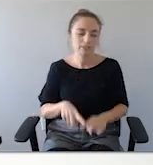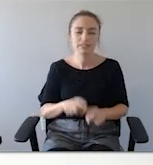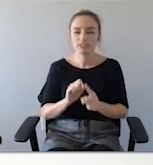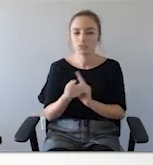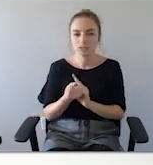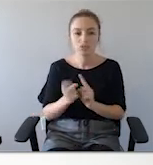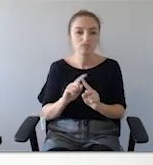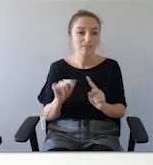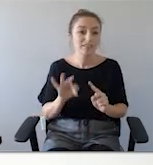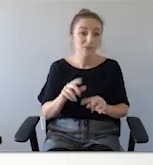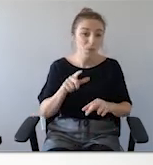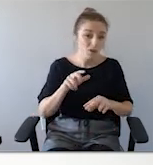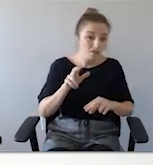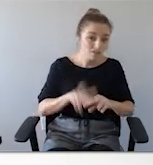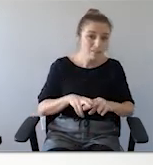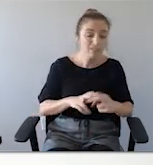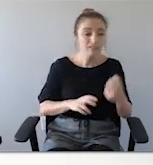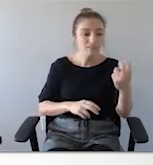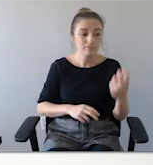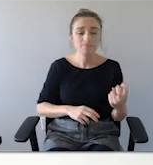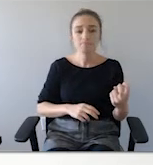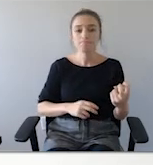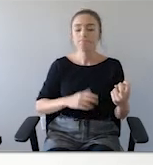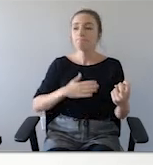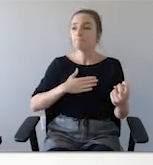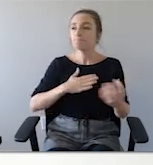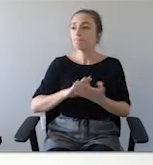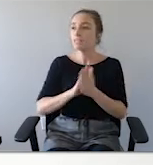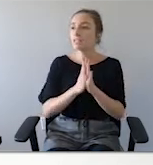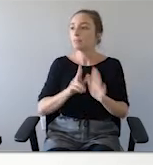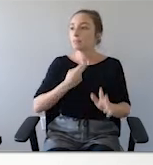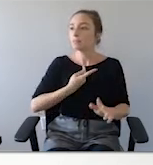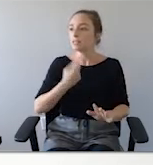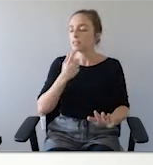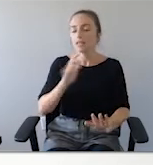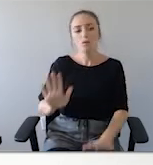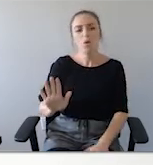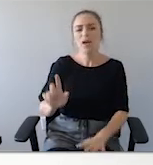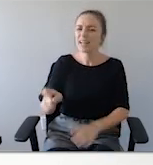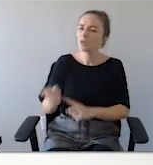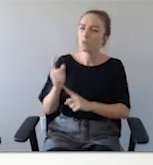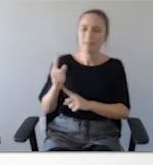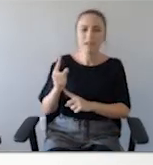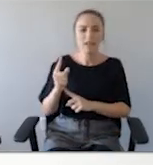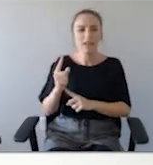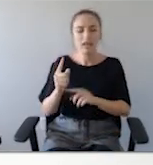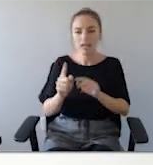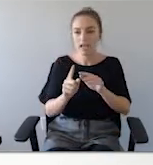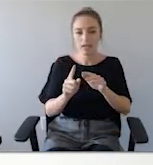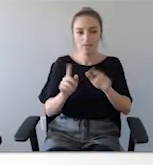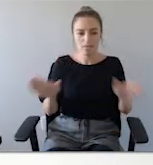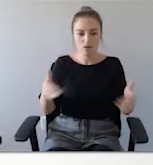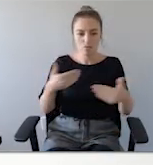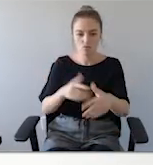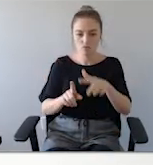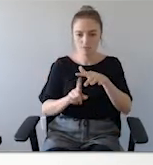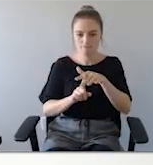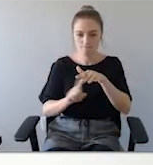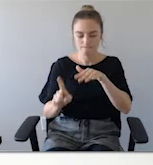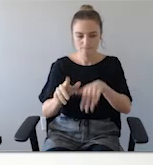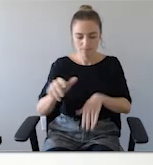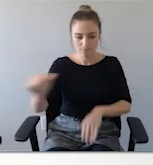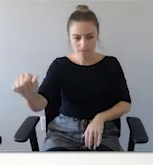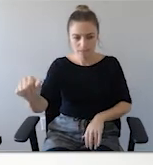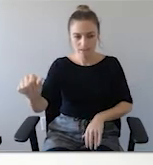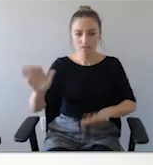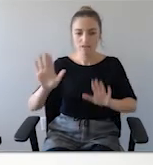you're sitting there and you're getting upset, just go, you know what, I need a minute. And you just walk out. And you go in the bathroom, you